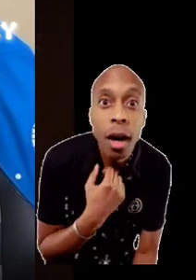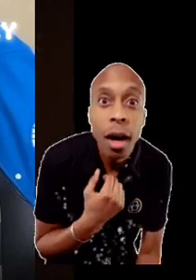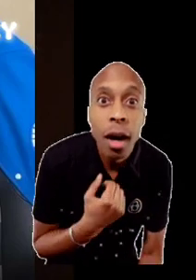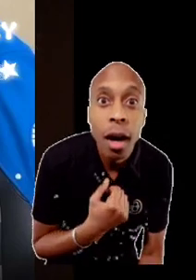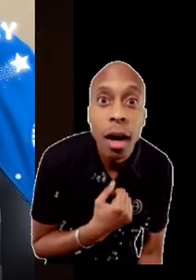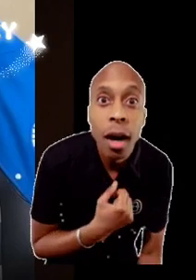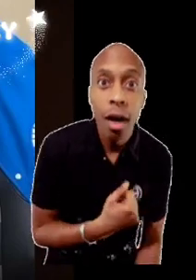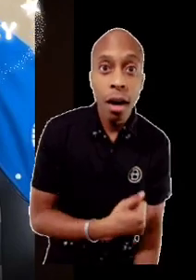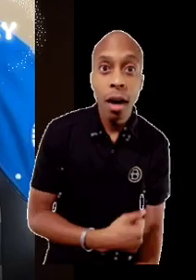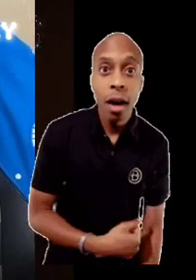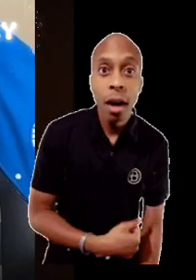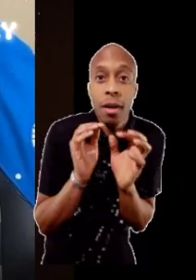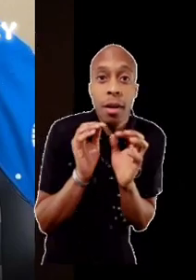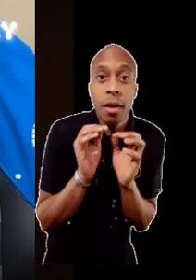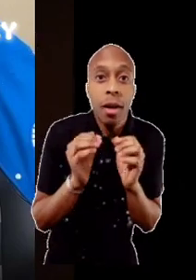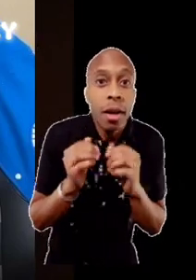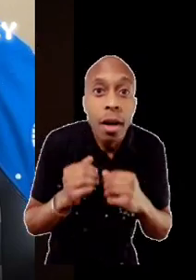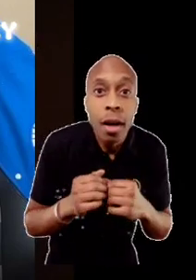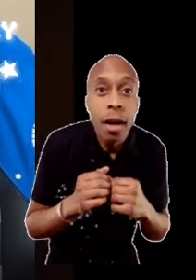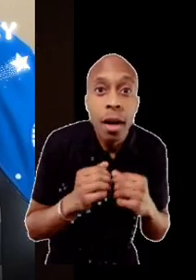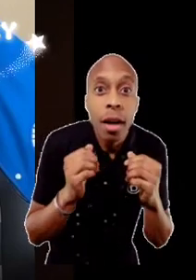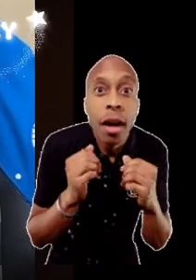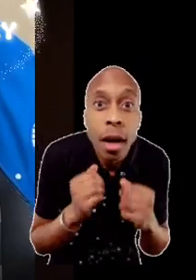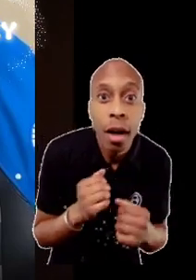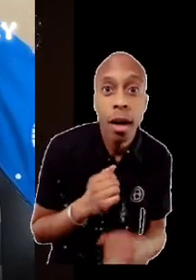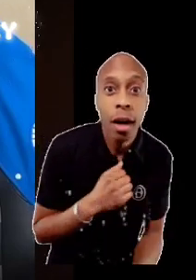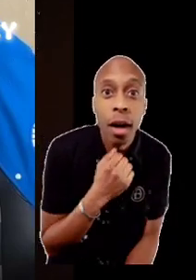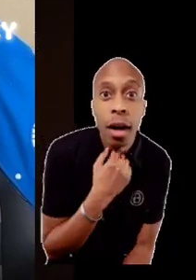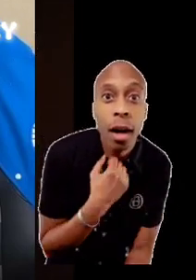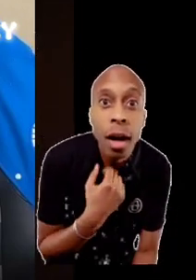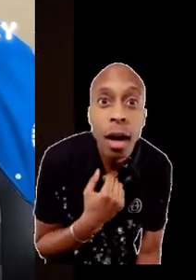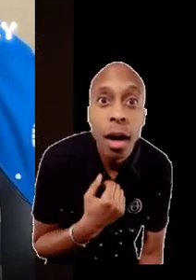If he made me a witness to all these things,